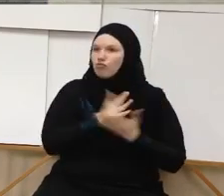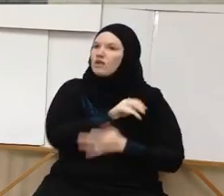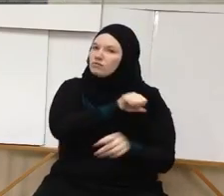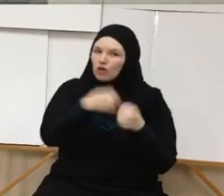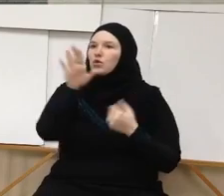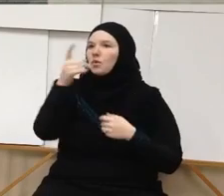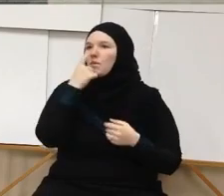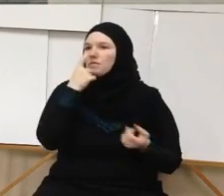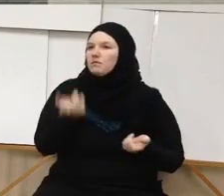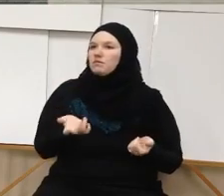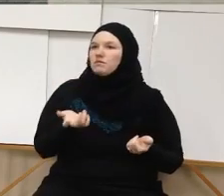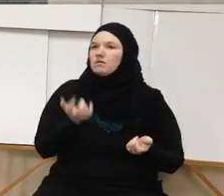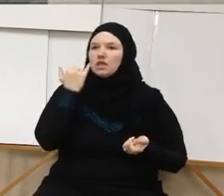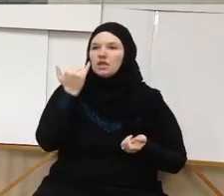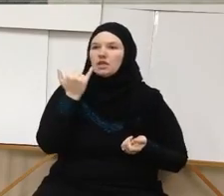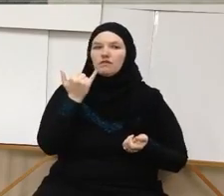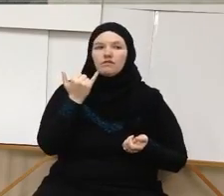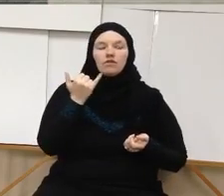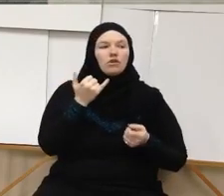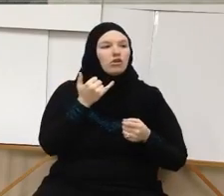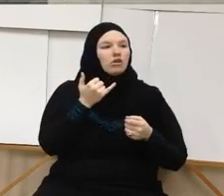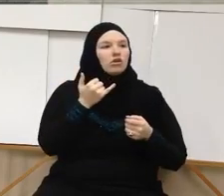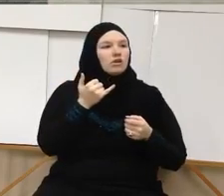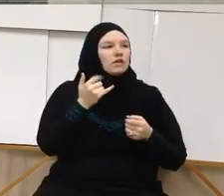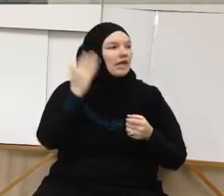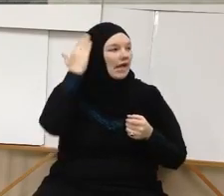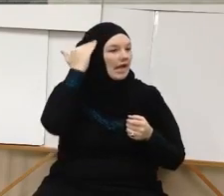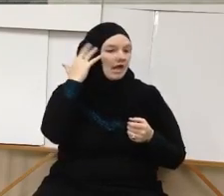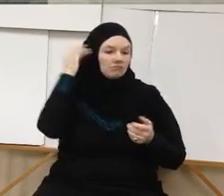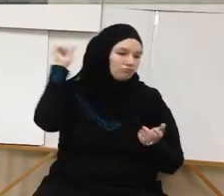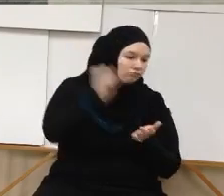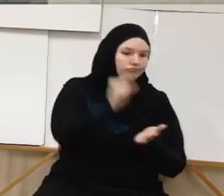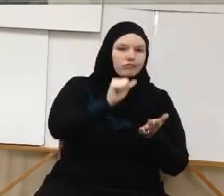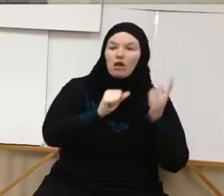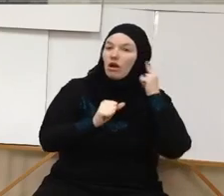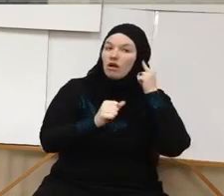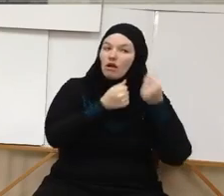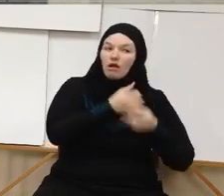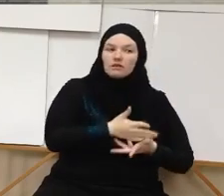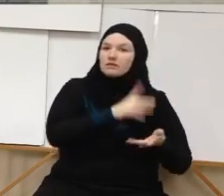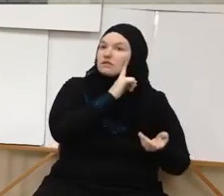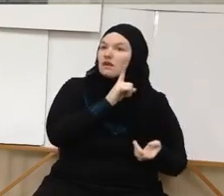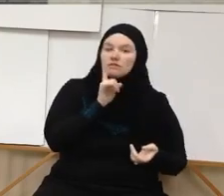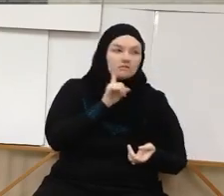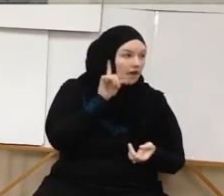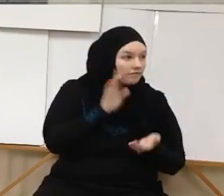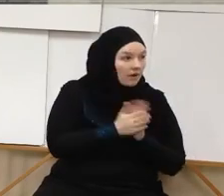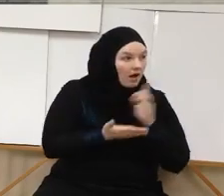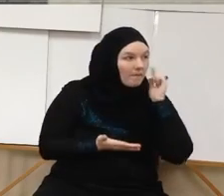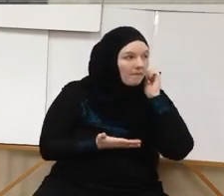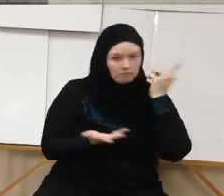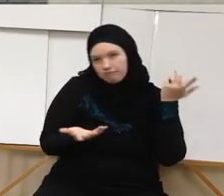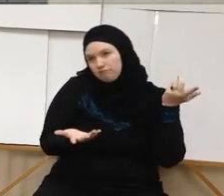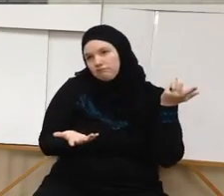nose. If you cause somebody deafness by slamming his ear, you are liable to be